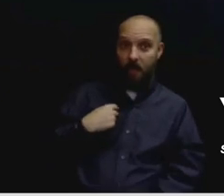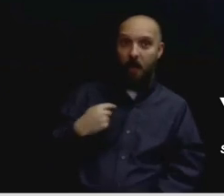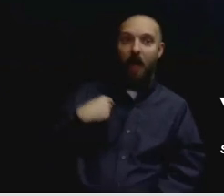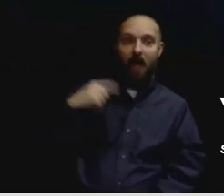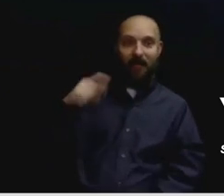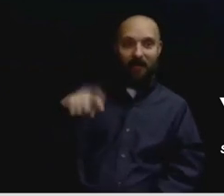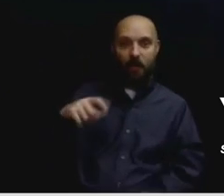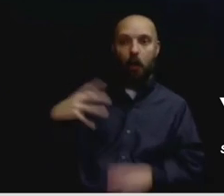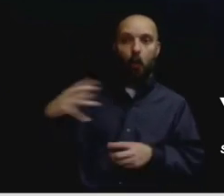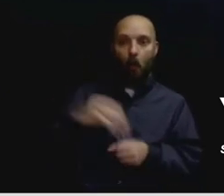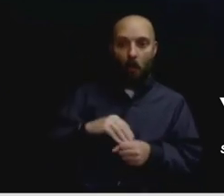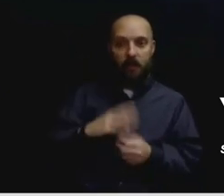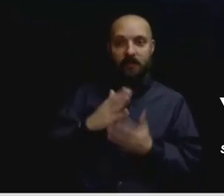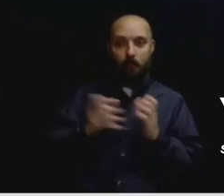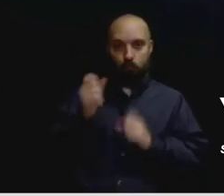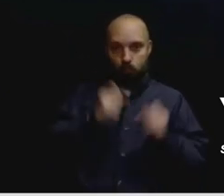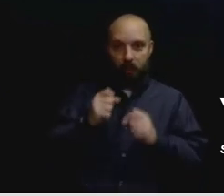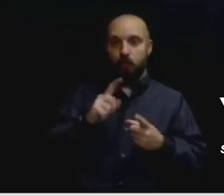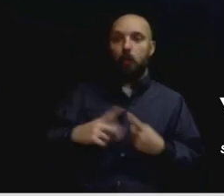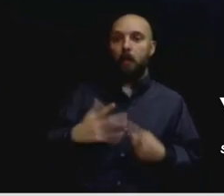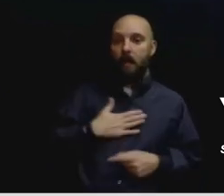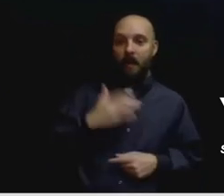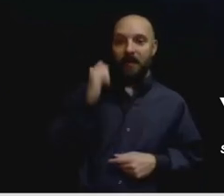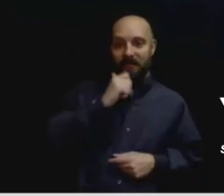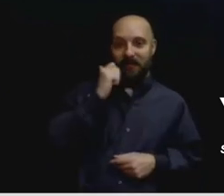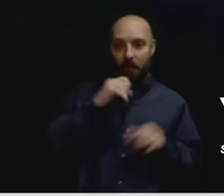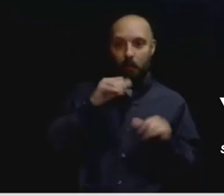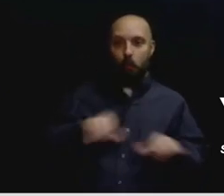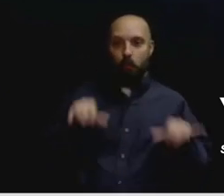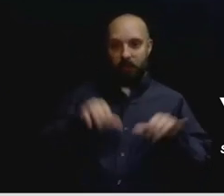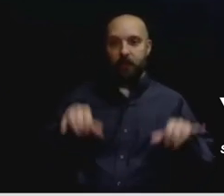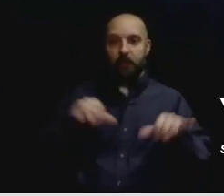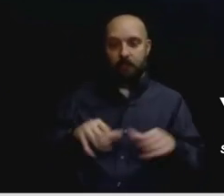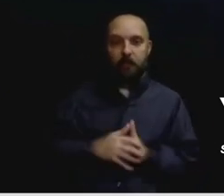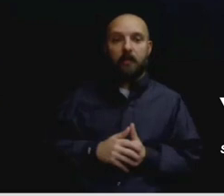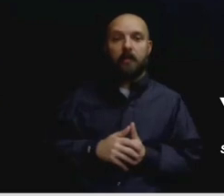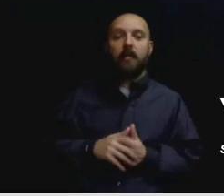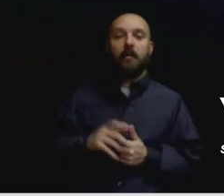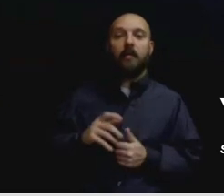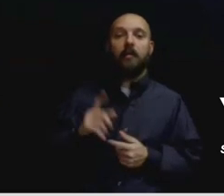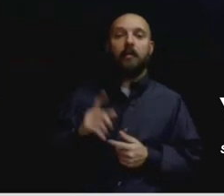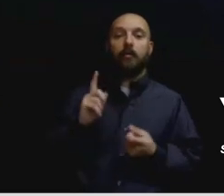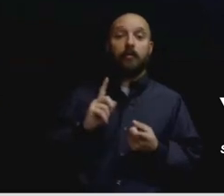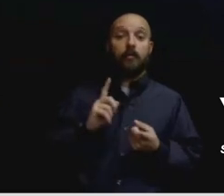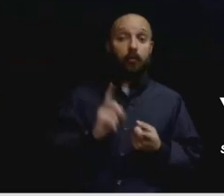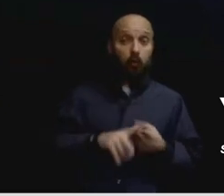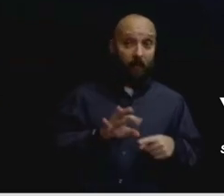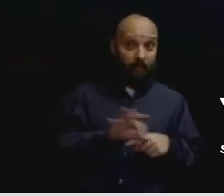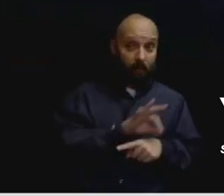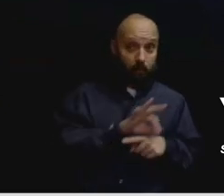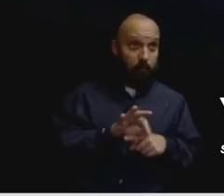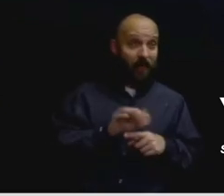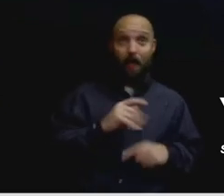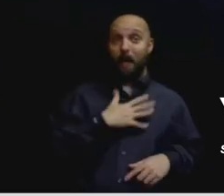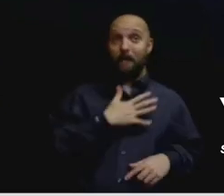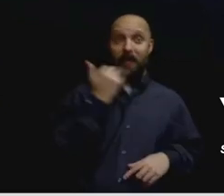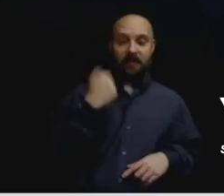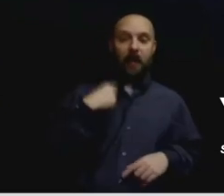incorporate strategies into my daily routine. So in order to function optimally, I need to incorporate